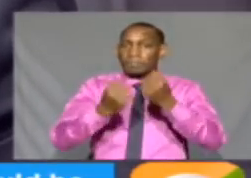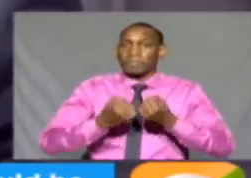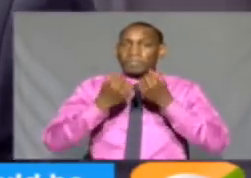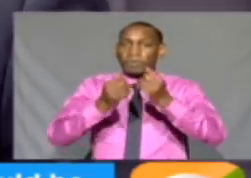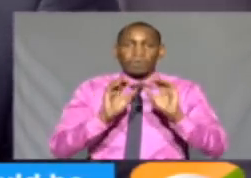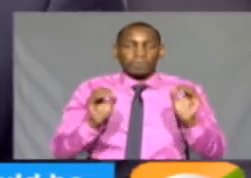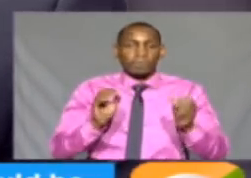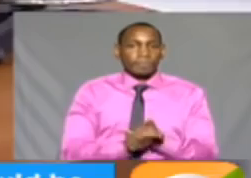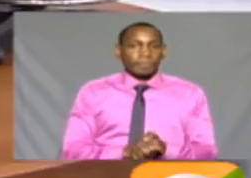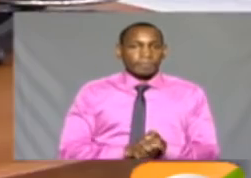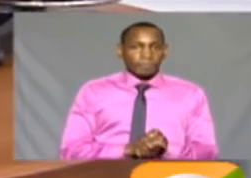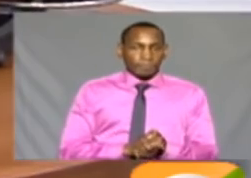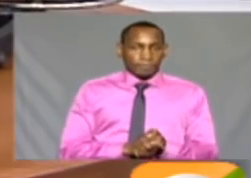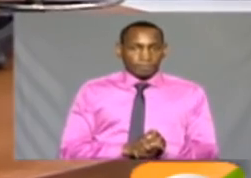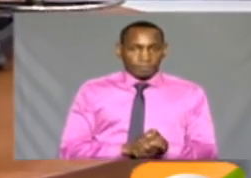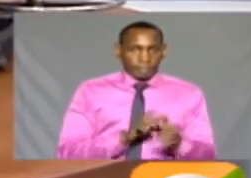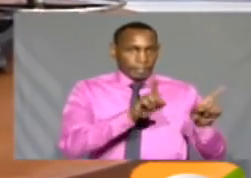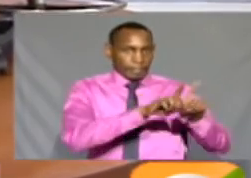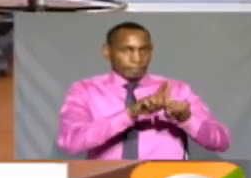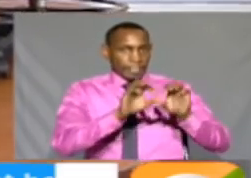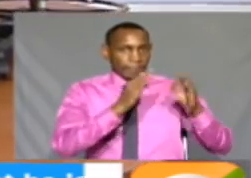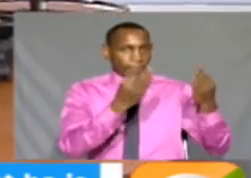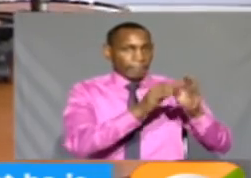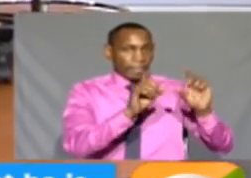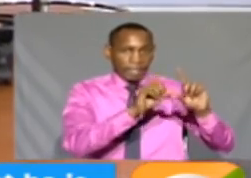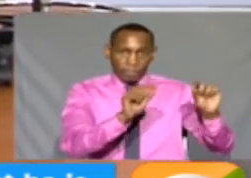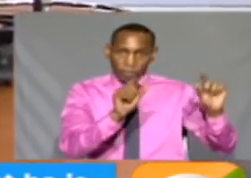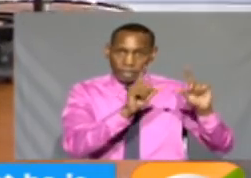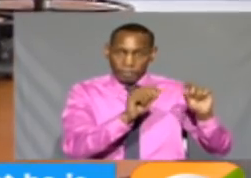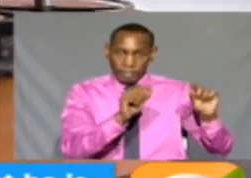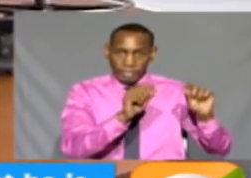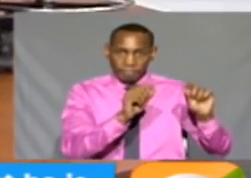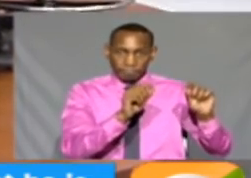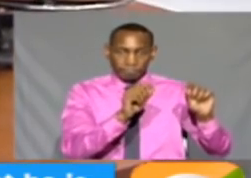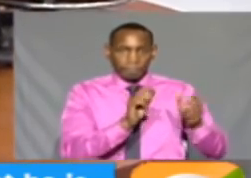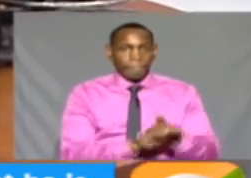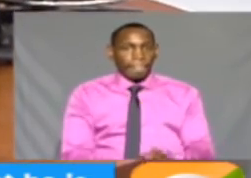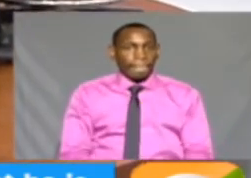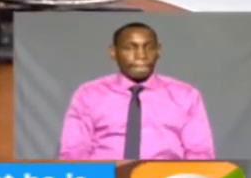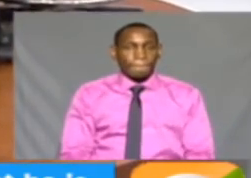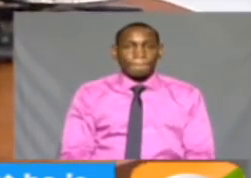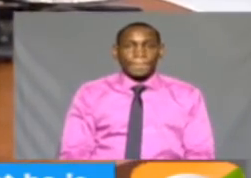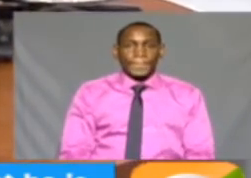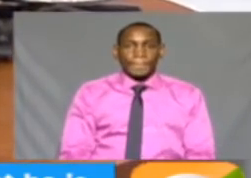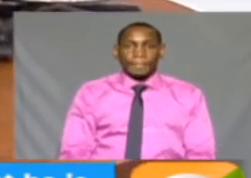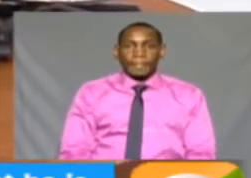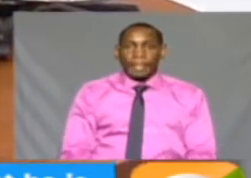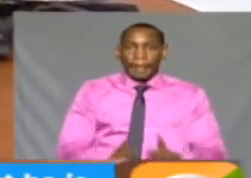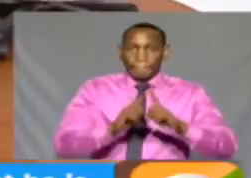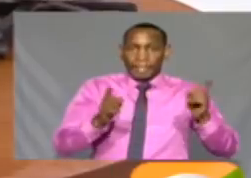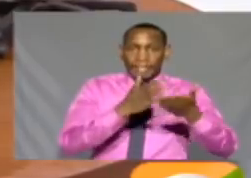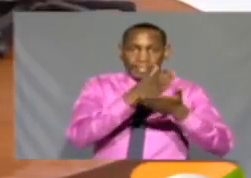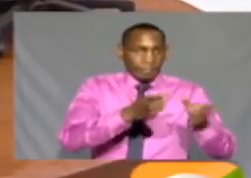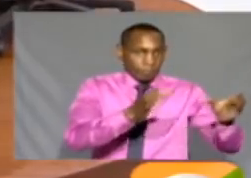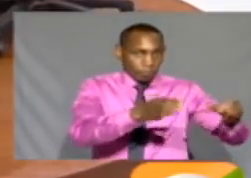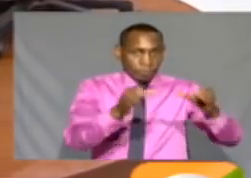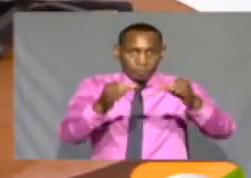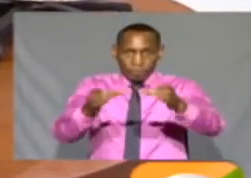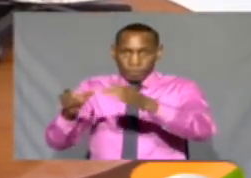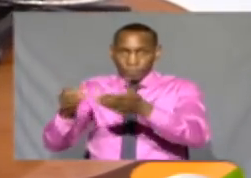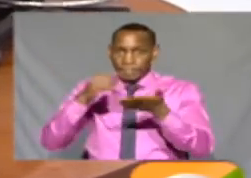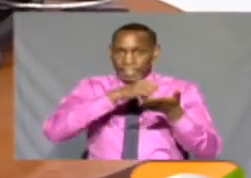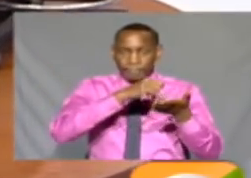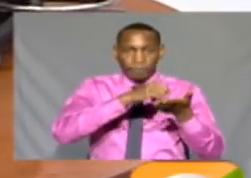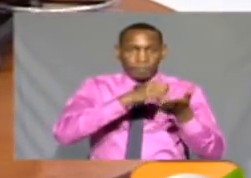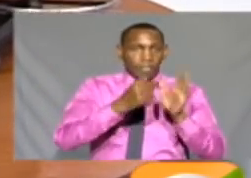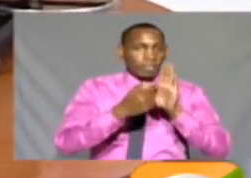the family that is saying, I am not too sure about that imara part. Yeah, yeah, yeah. And when we talk about some of the agencies that are involved, you know,